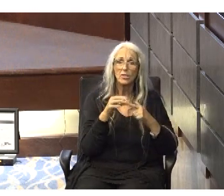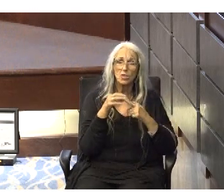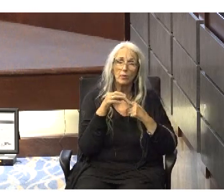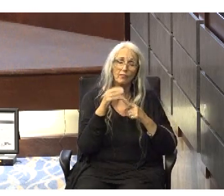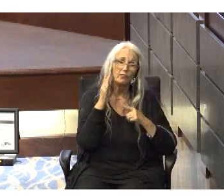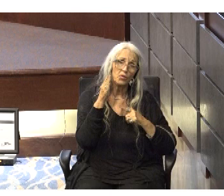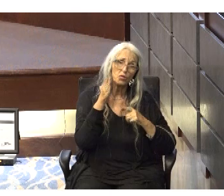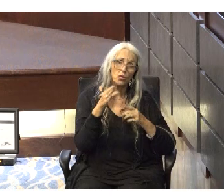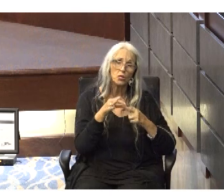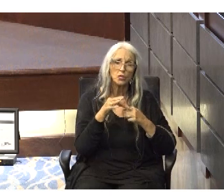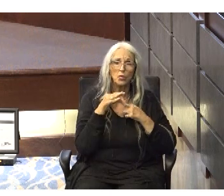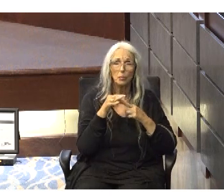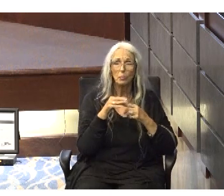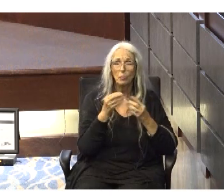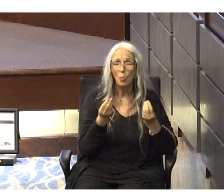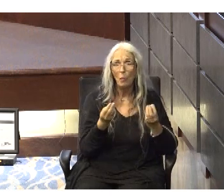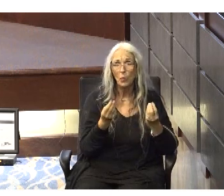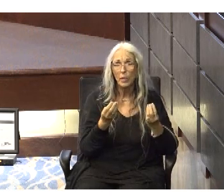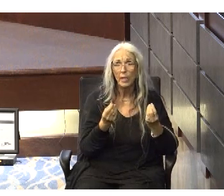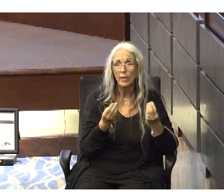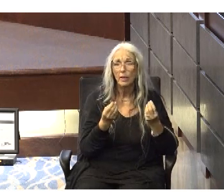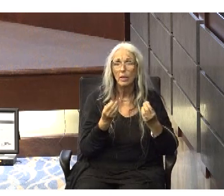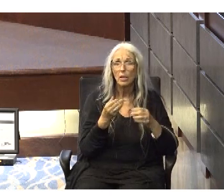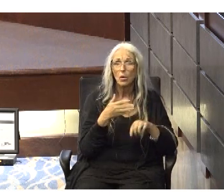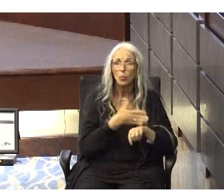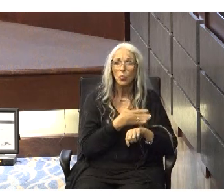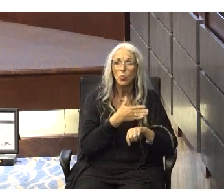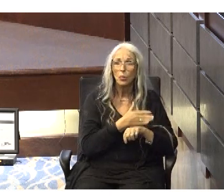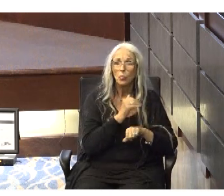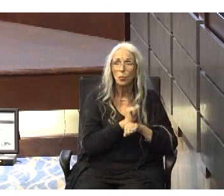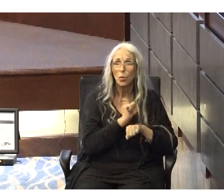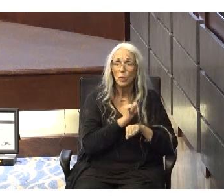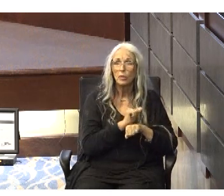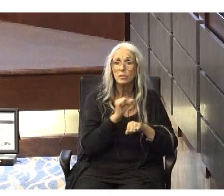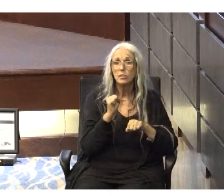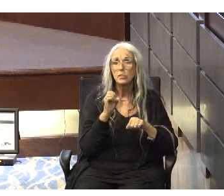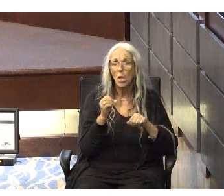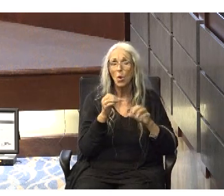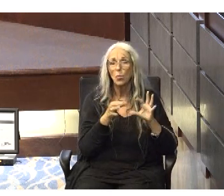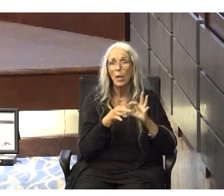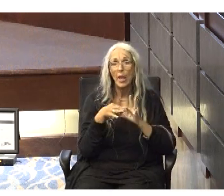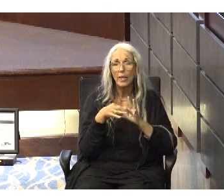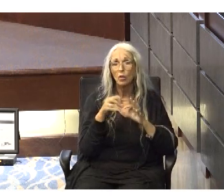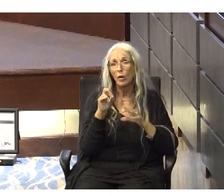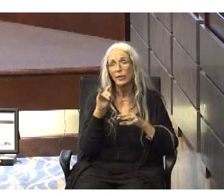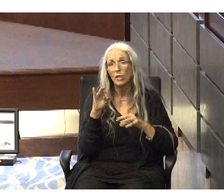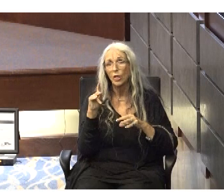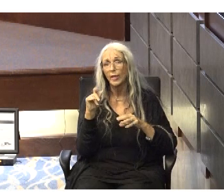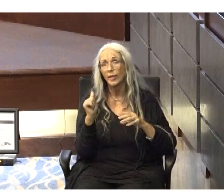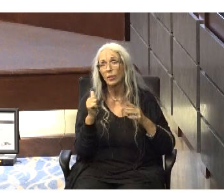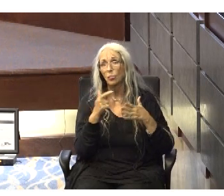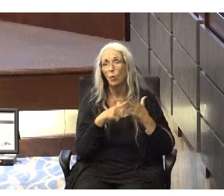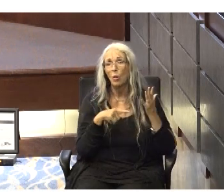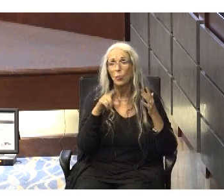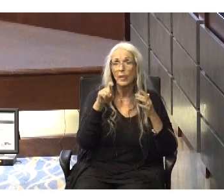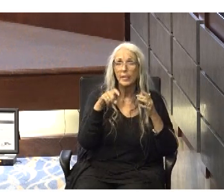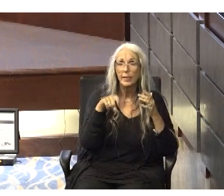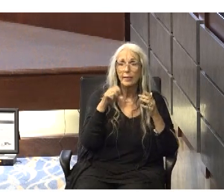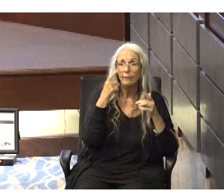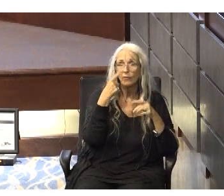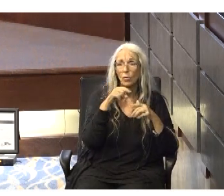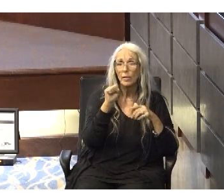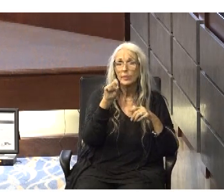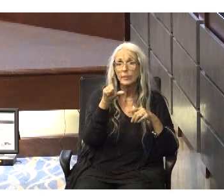features of certain properties that perhaps would or wouldn't work. And so by relating some criteria on what exactly we need in terms of